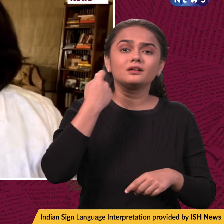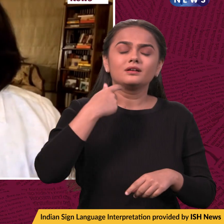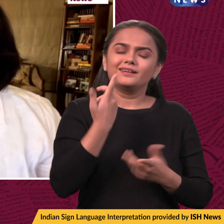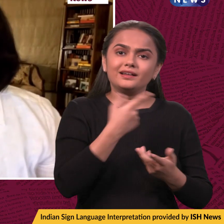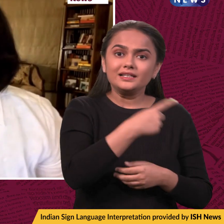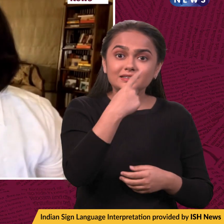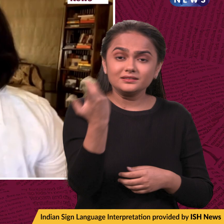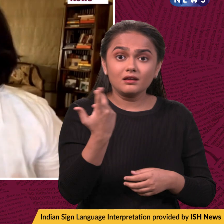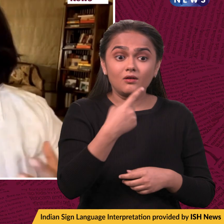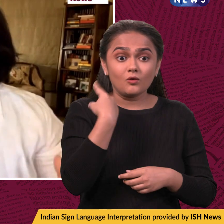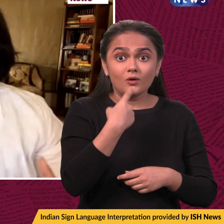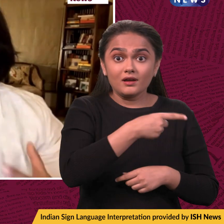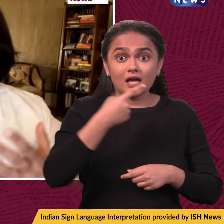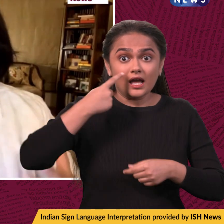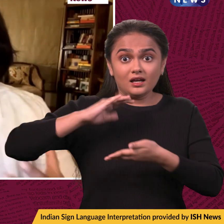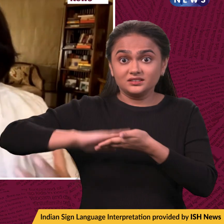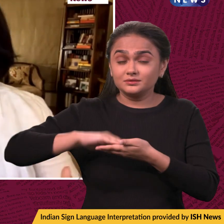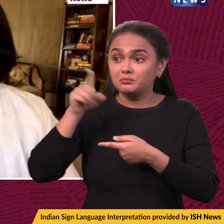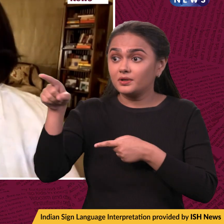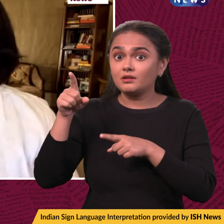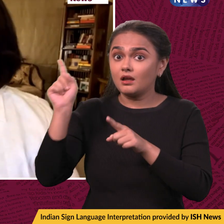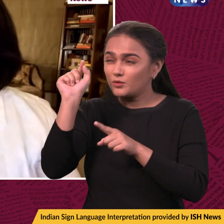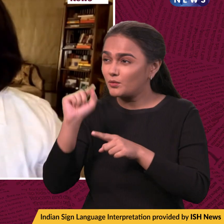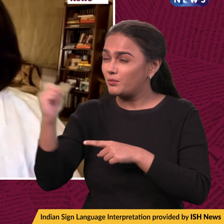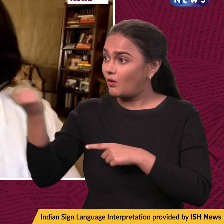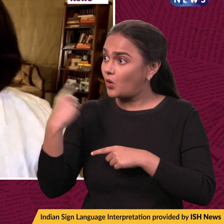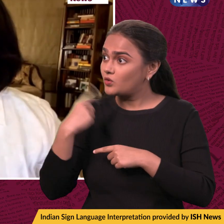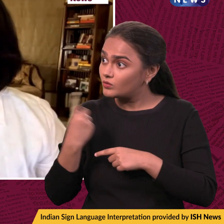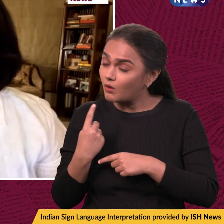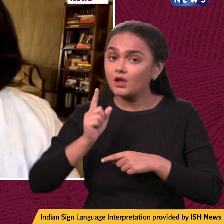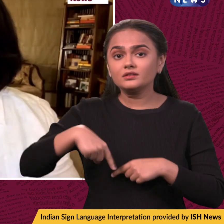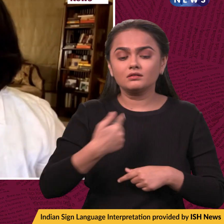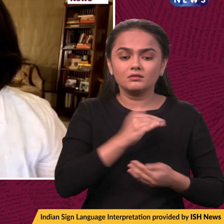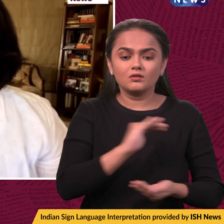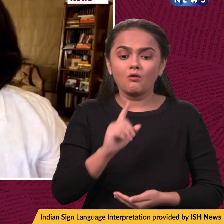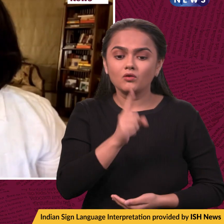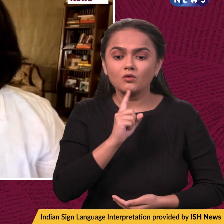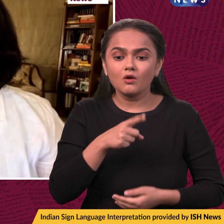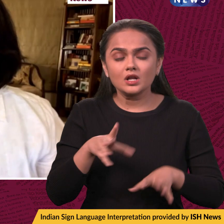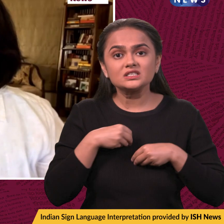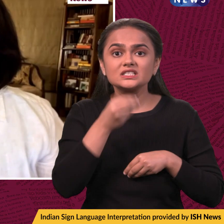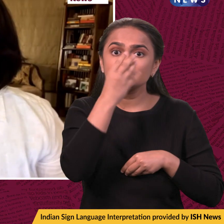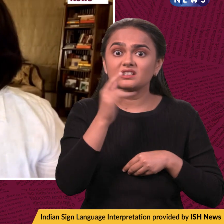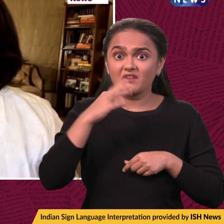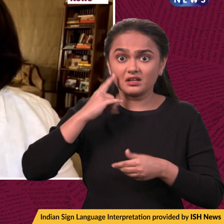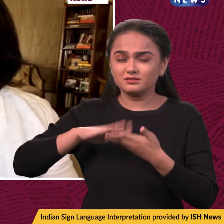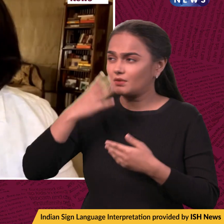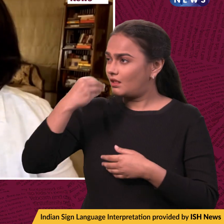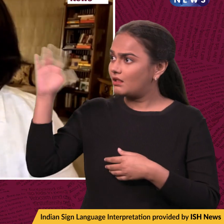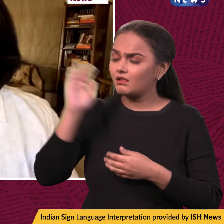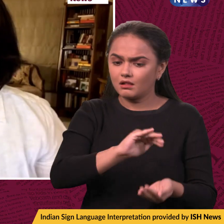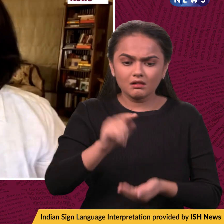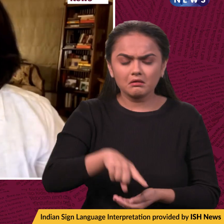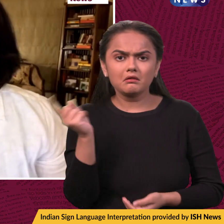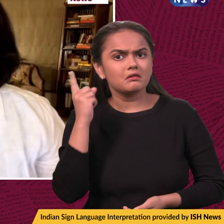again, "It is only by accepting her husband's way that a mother could gain obedience over the younger ones,"